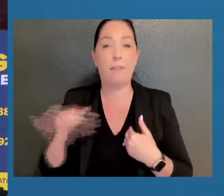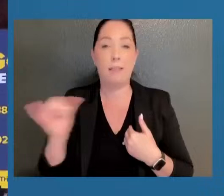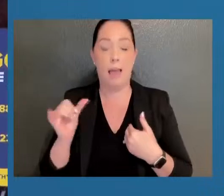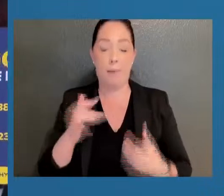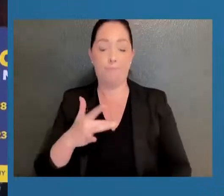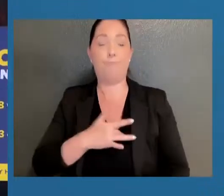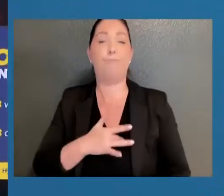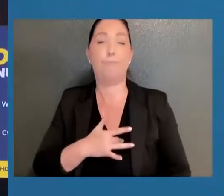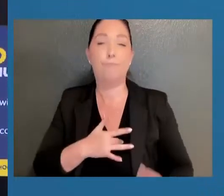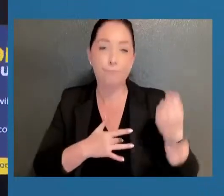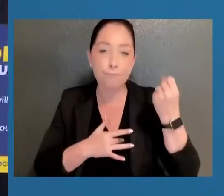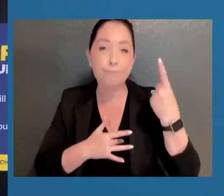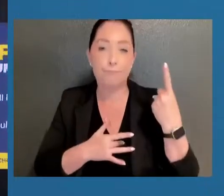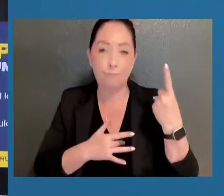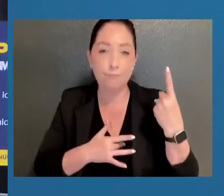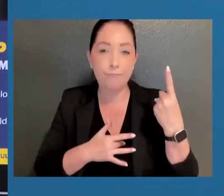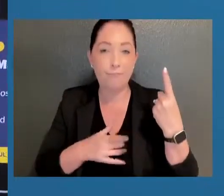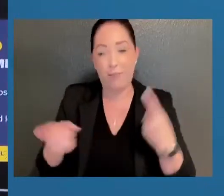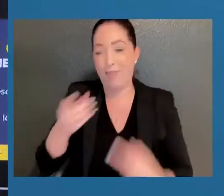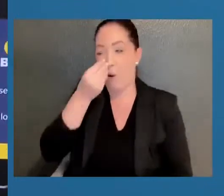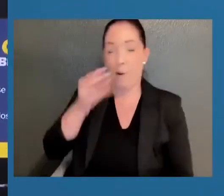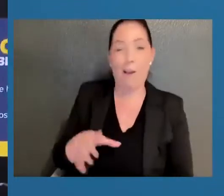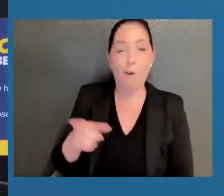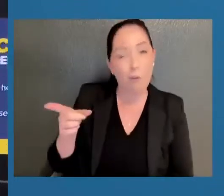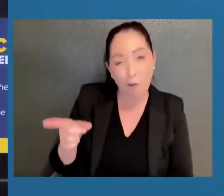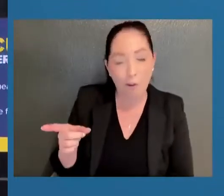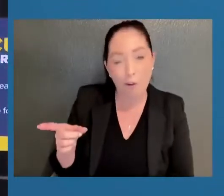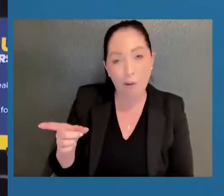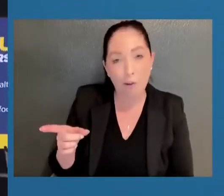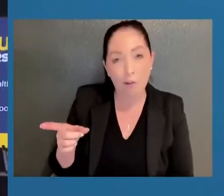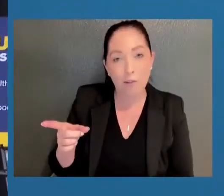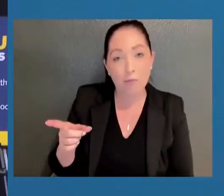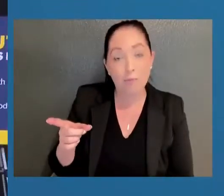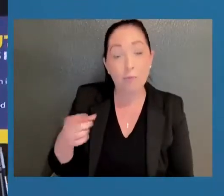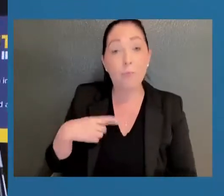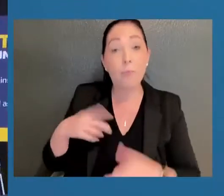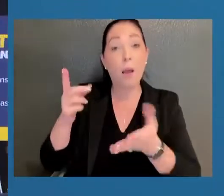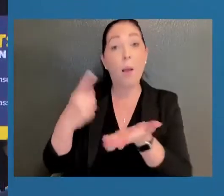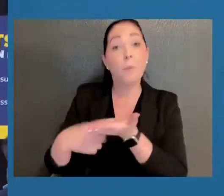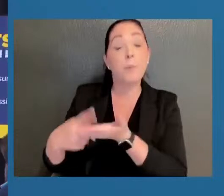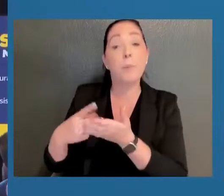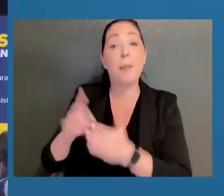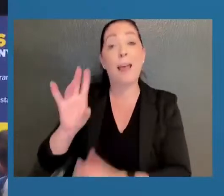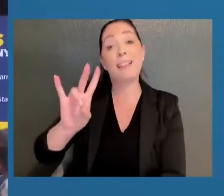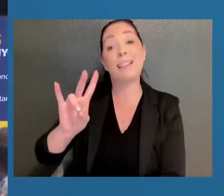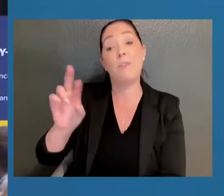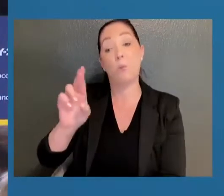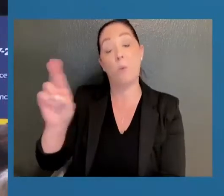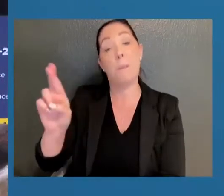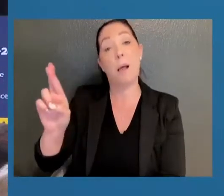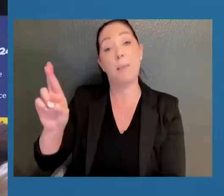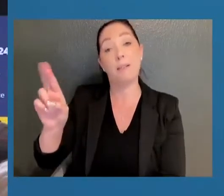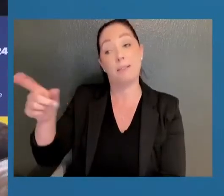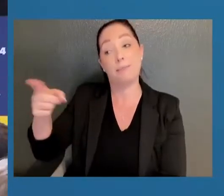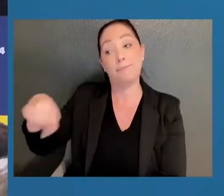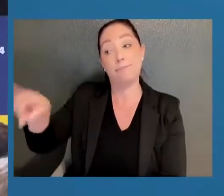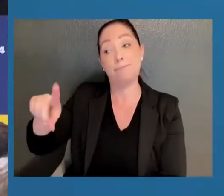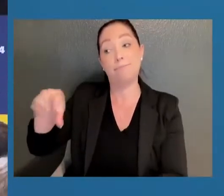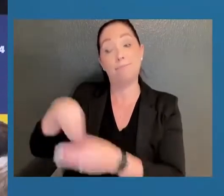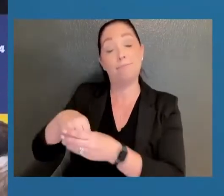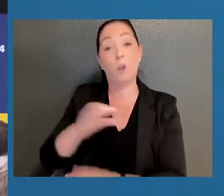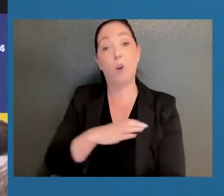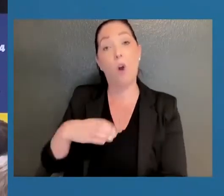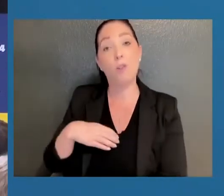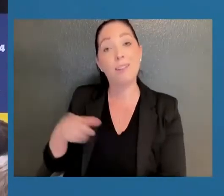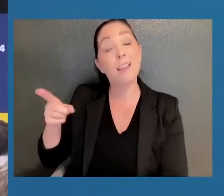who don't seem to care as much. And I'm referring to the 7 Republicans in Congress who had the power to do what